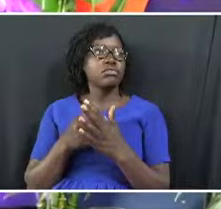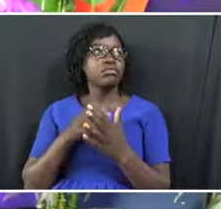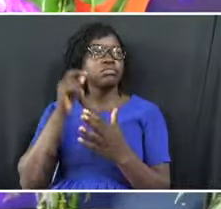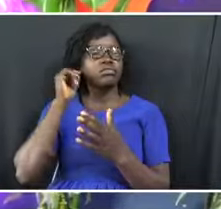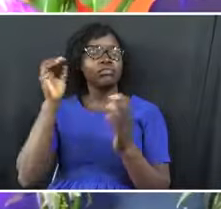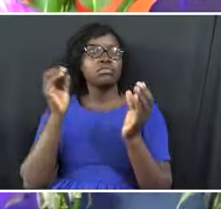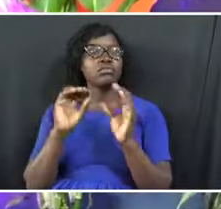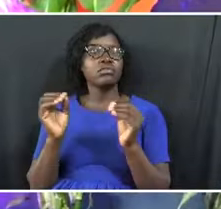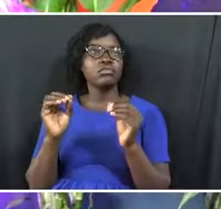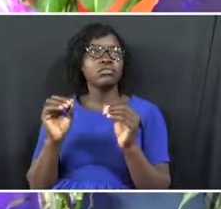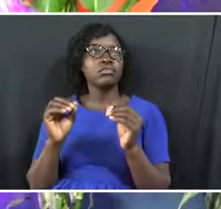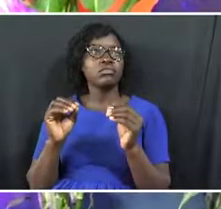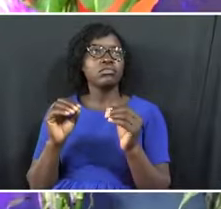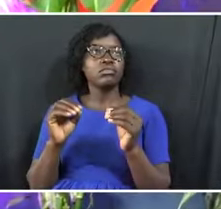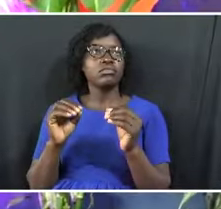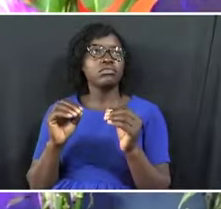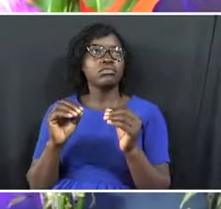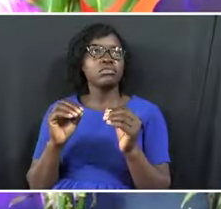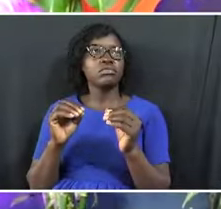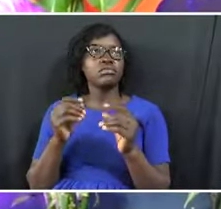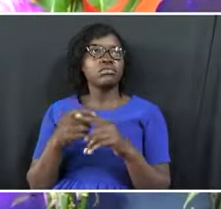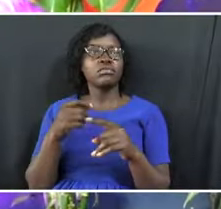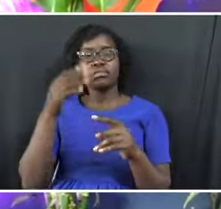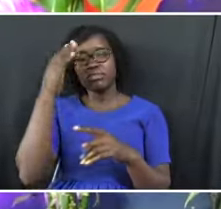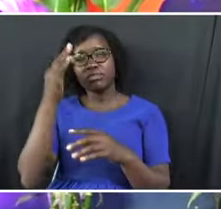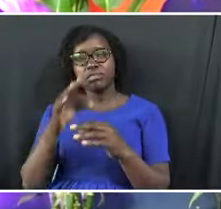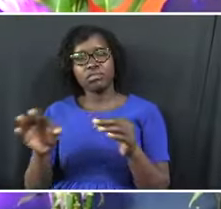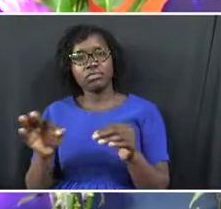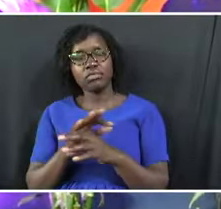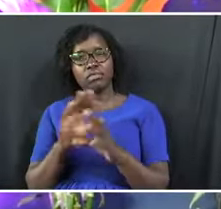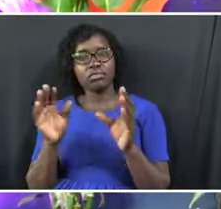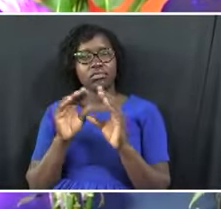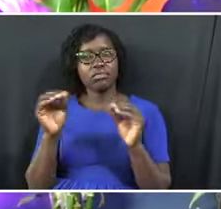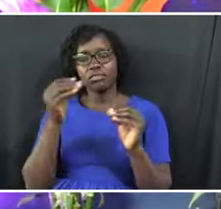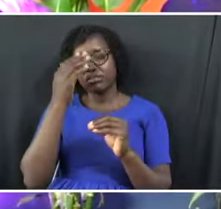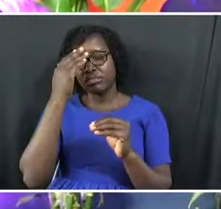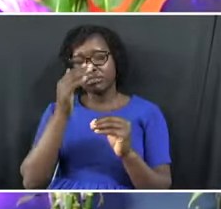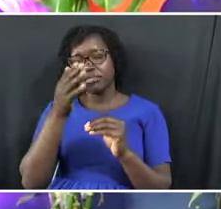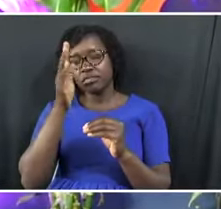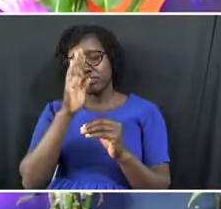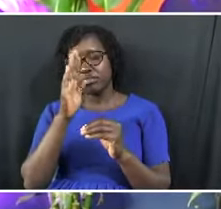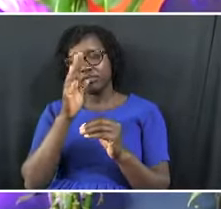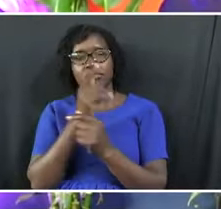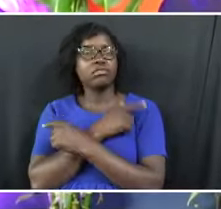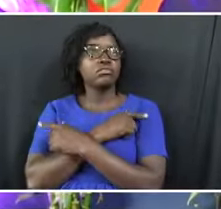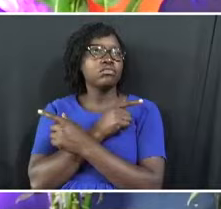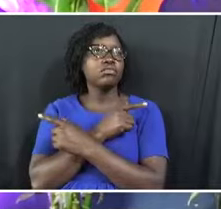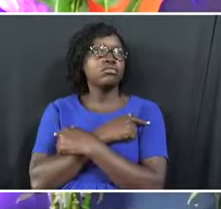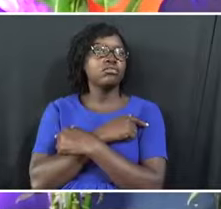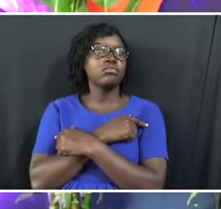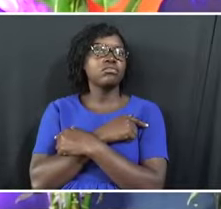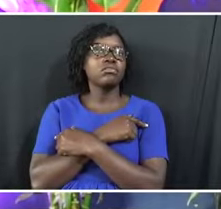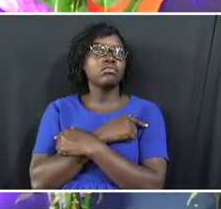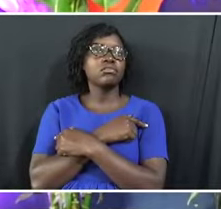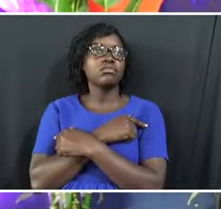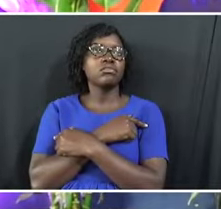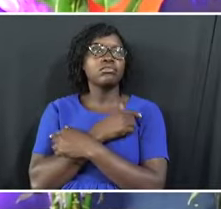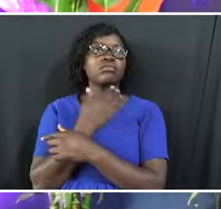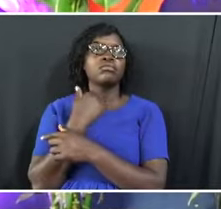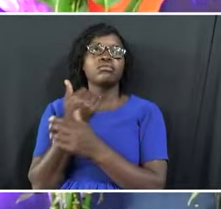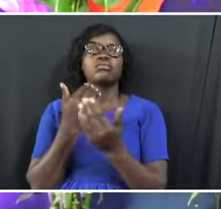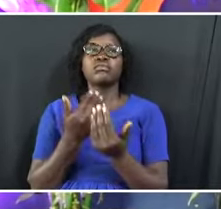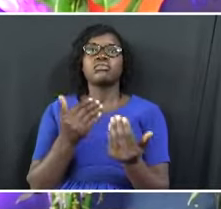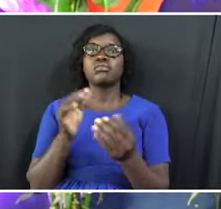disobedience. Let us desist from unfaithfulness, because God is love and he wants his